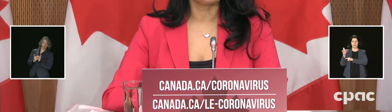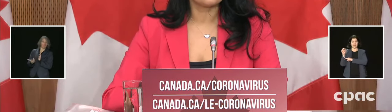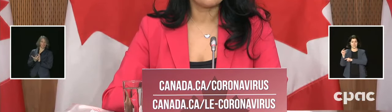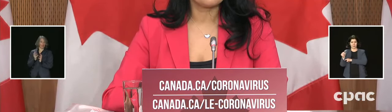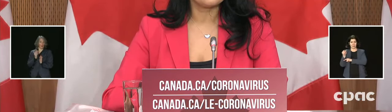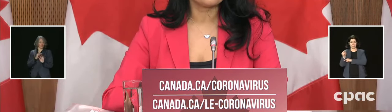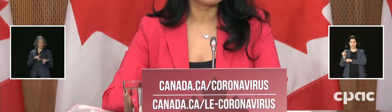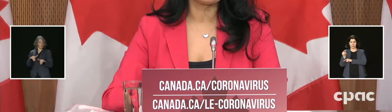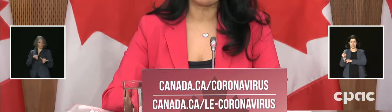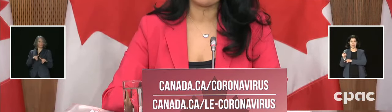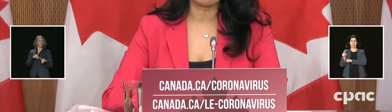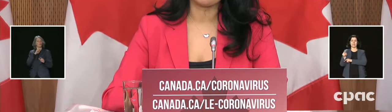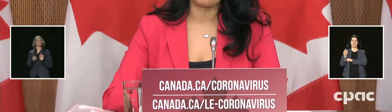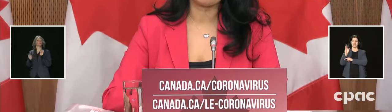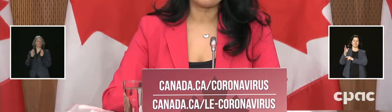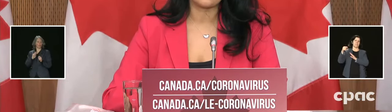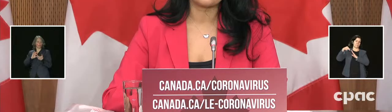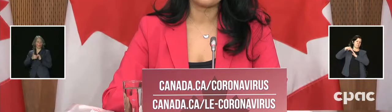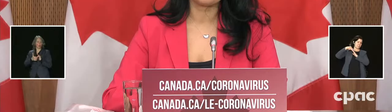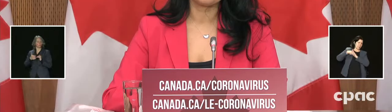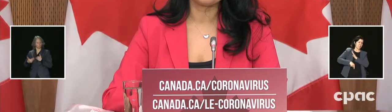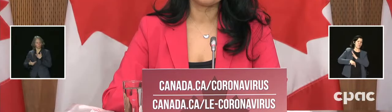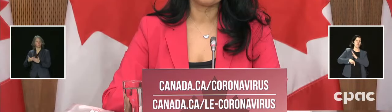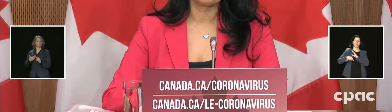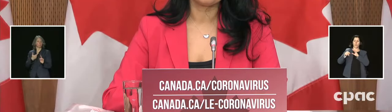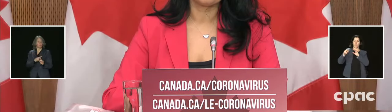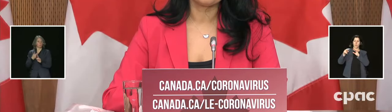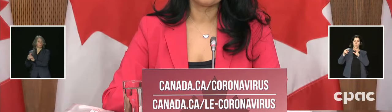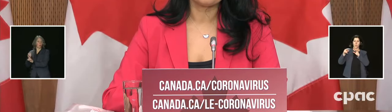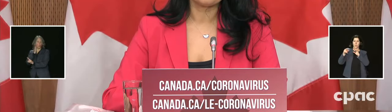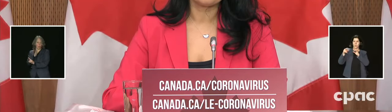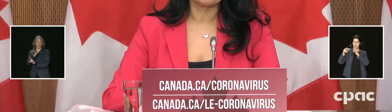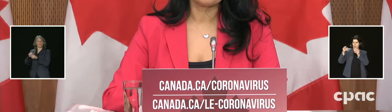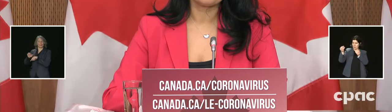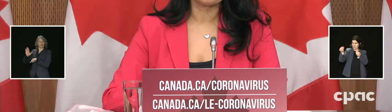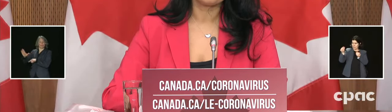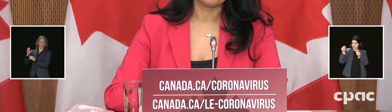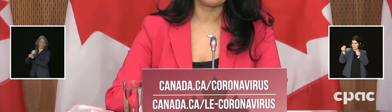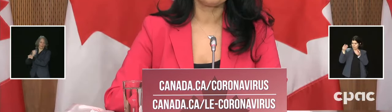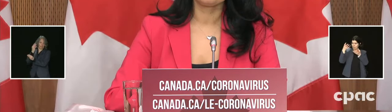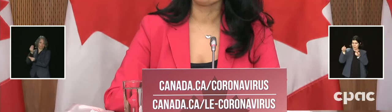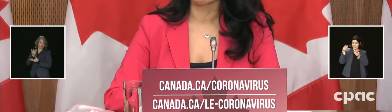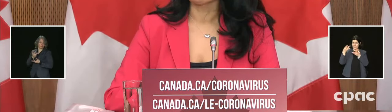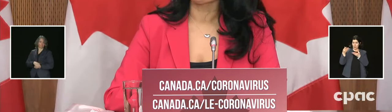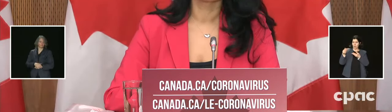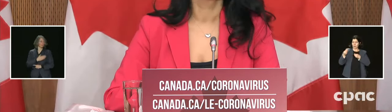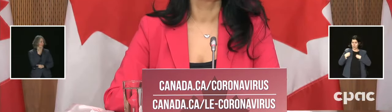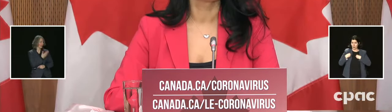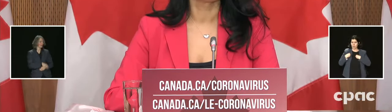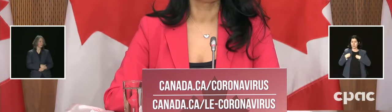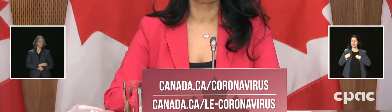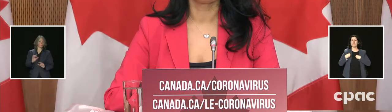would change the recommendations in the product monograph for the vaccine. Thank you. Thank you, Dr. Sharma. Up her next question.